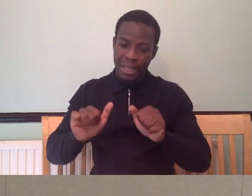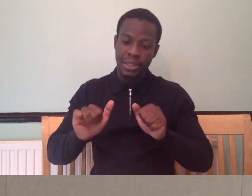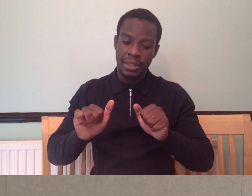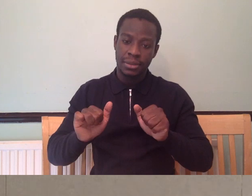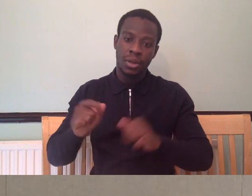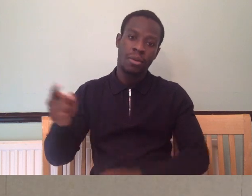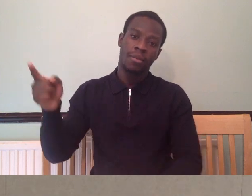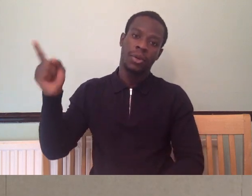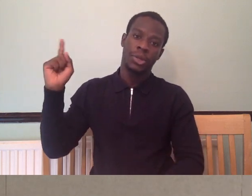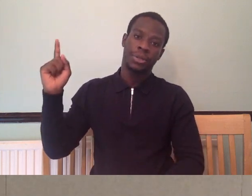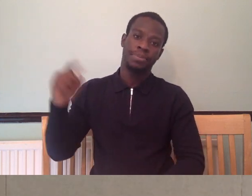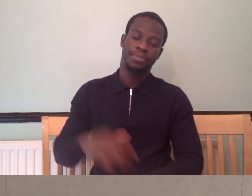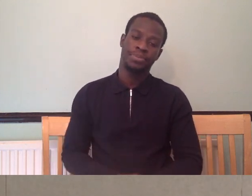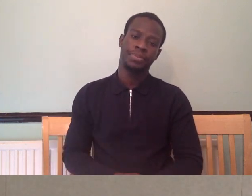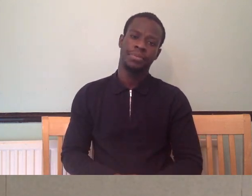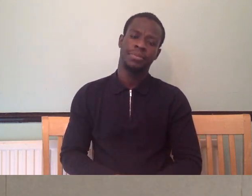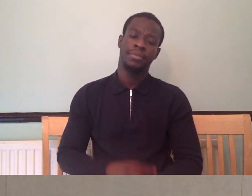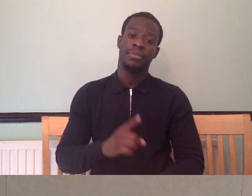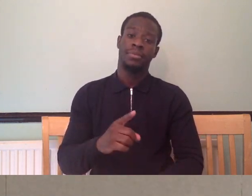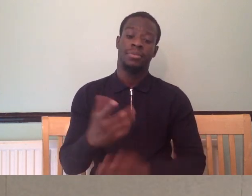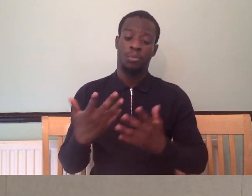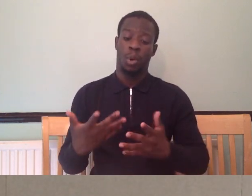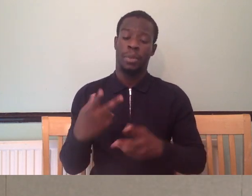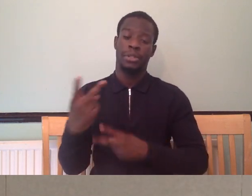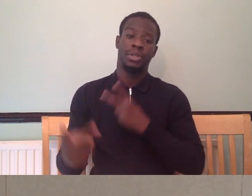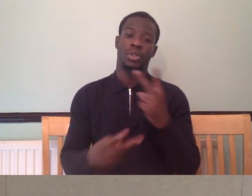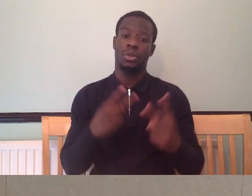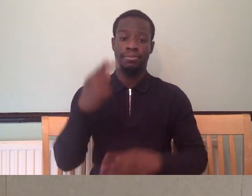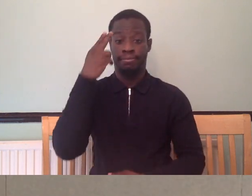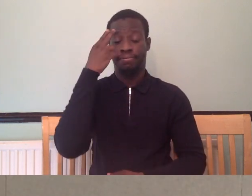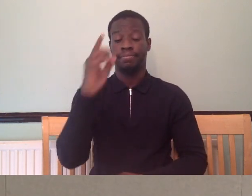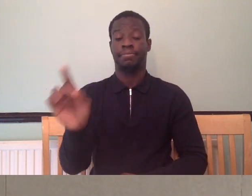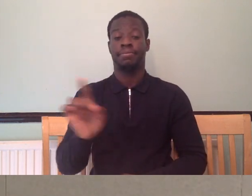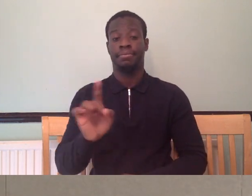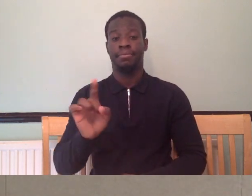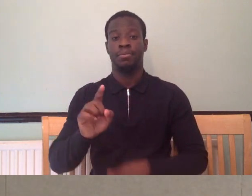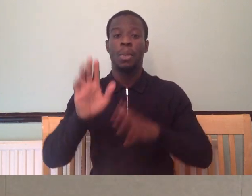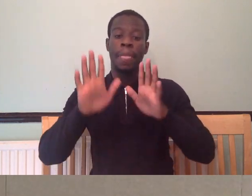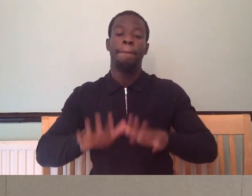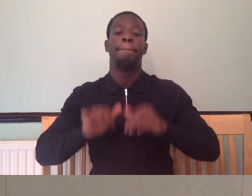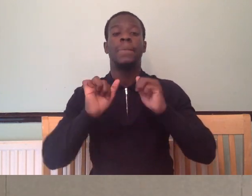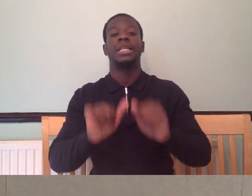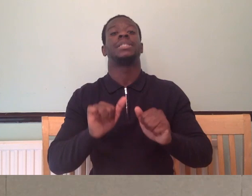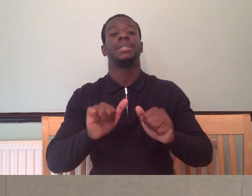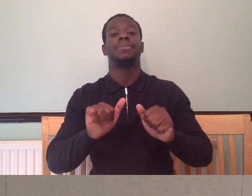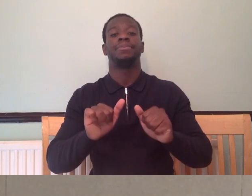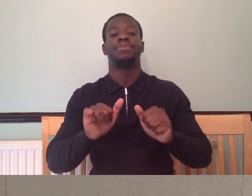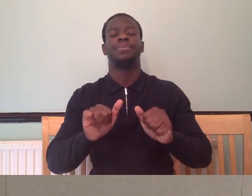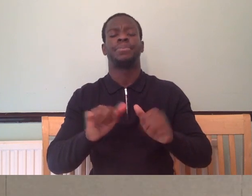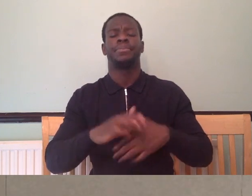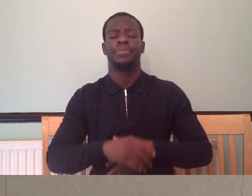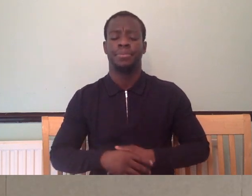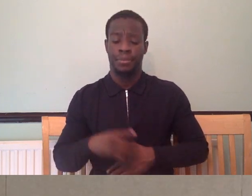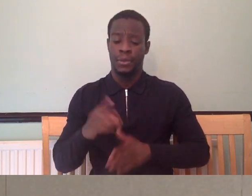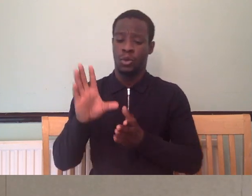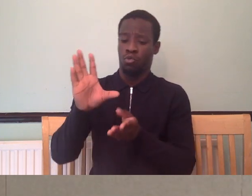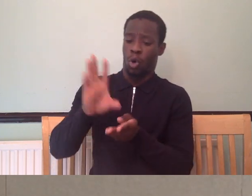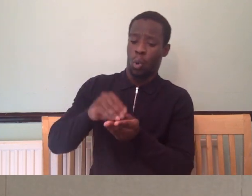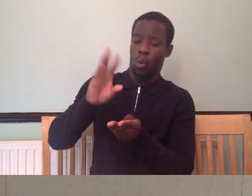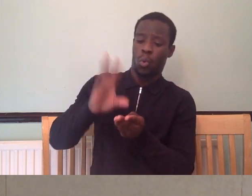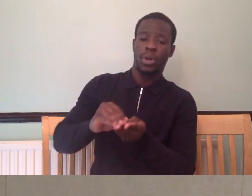God. There's a song doing the rounds at the moment. It's called The Blessing. It was